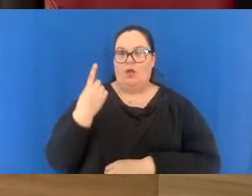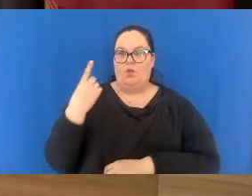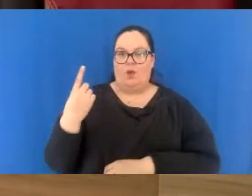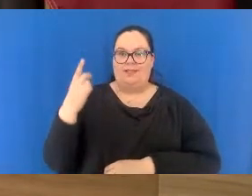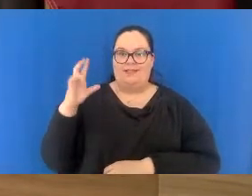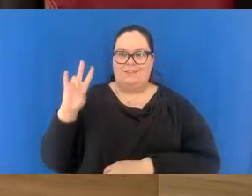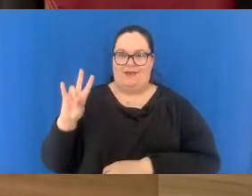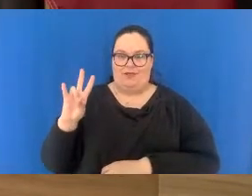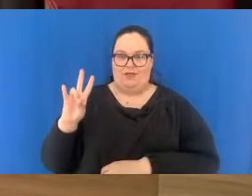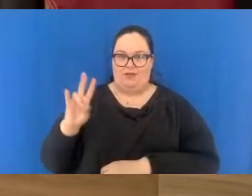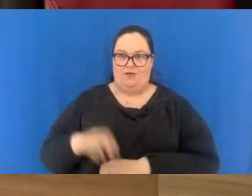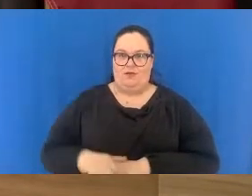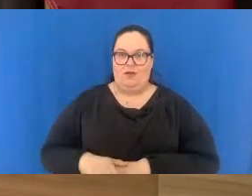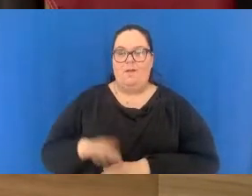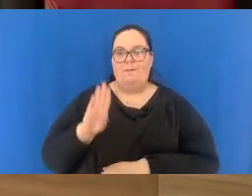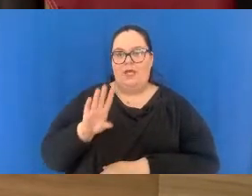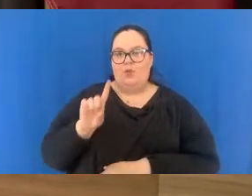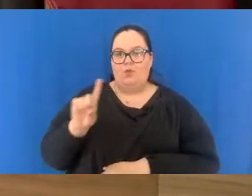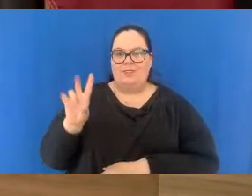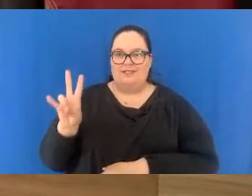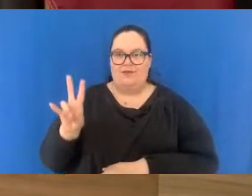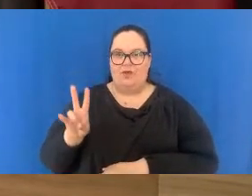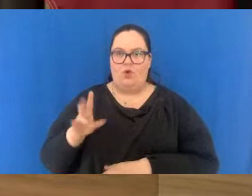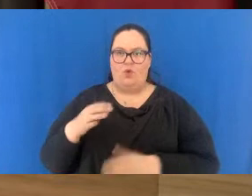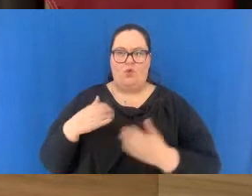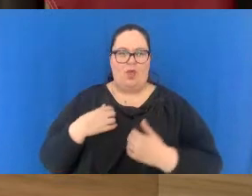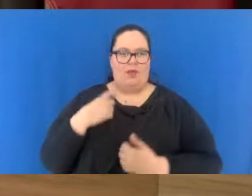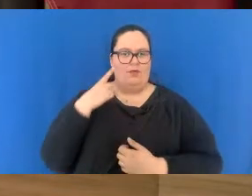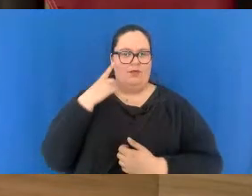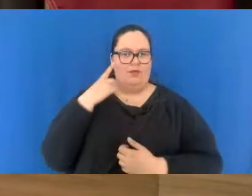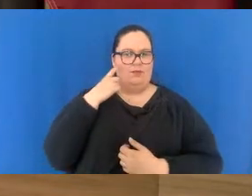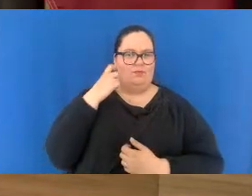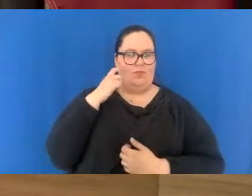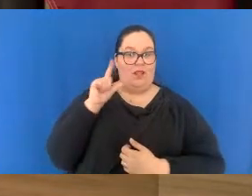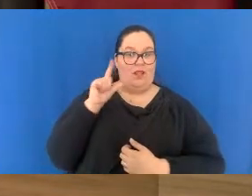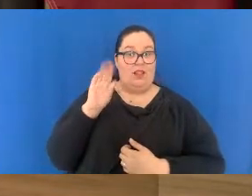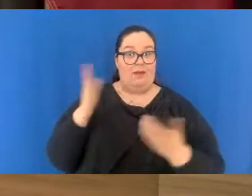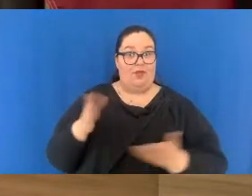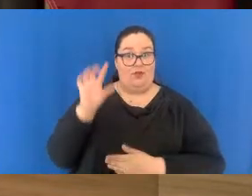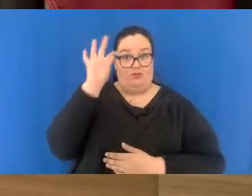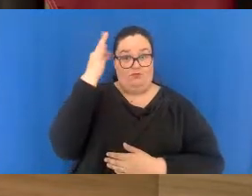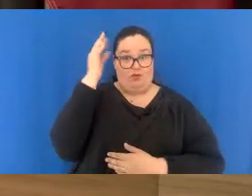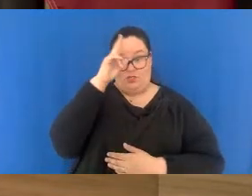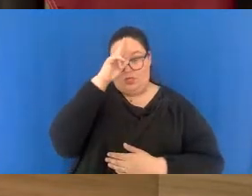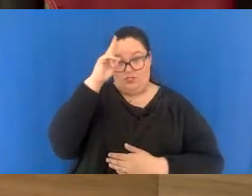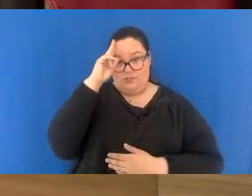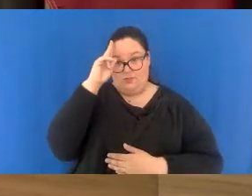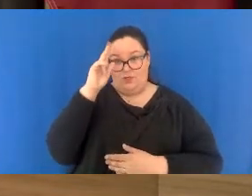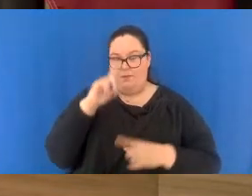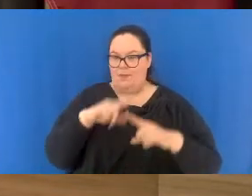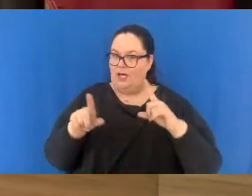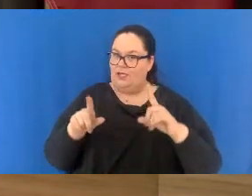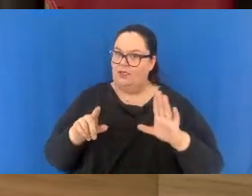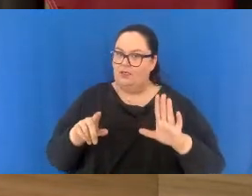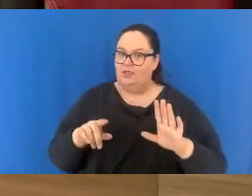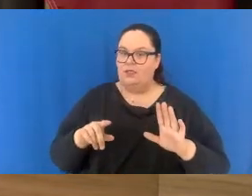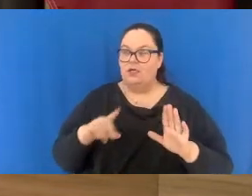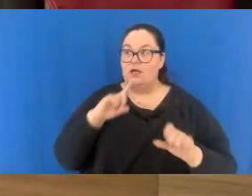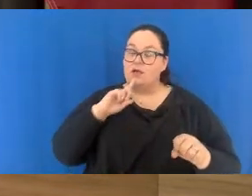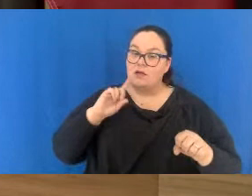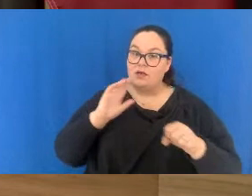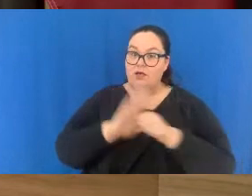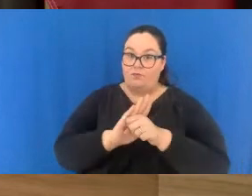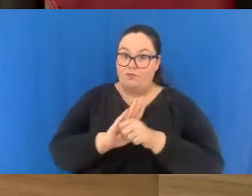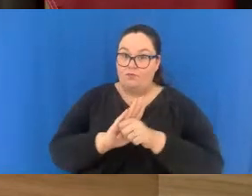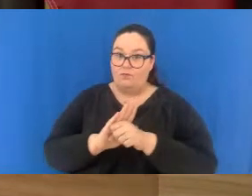Right now, we have presumptive results from our lab here at the Georges Dumont, but because we haven't been able to